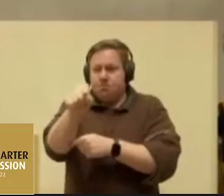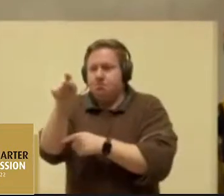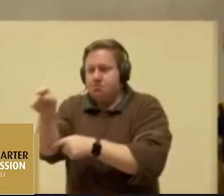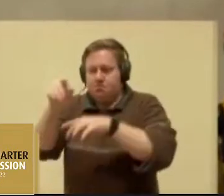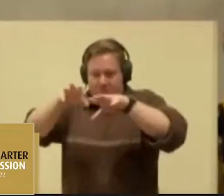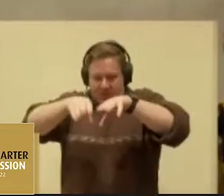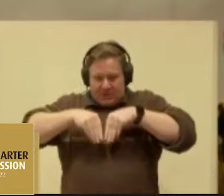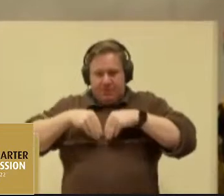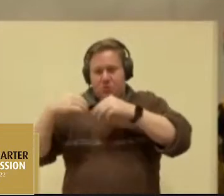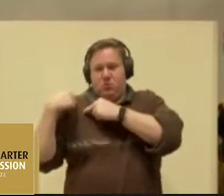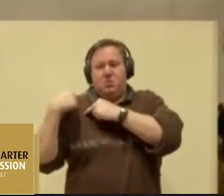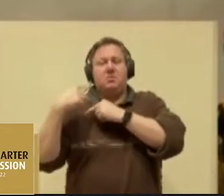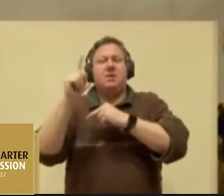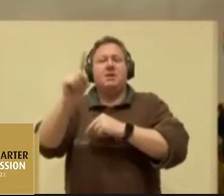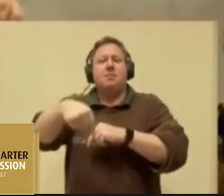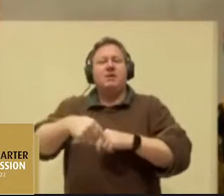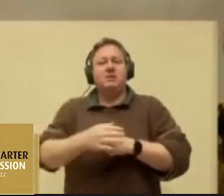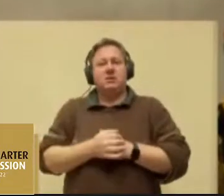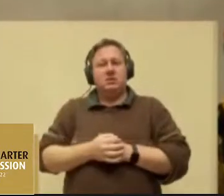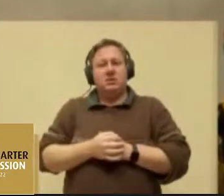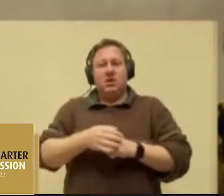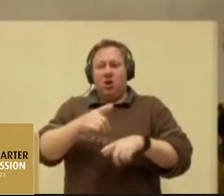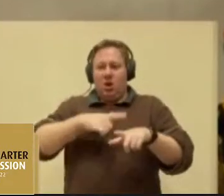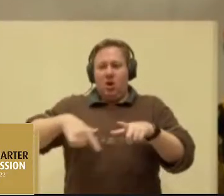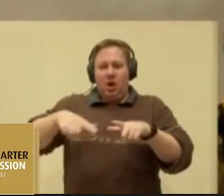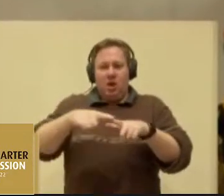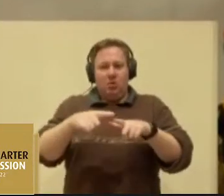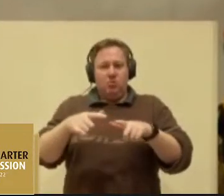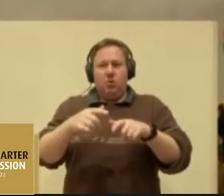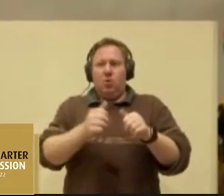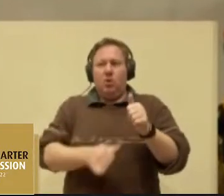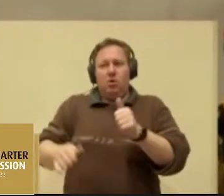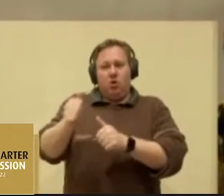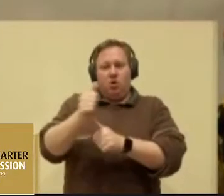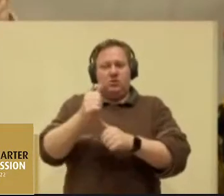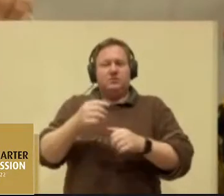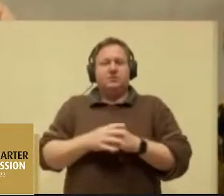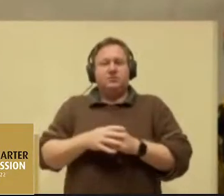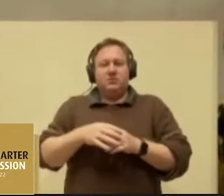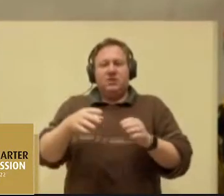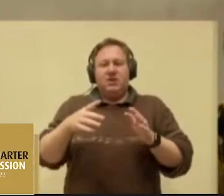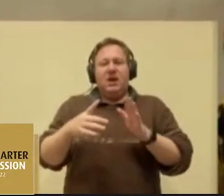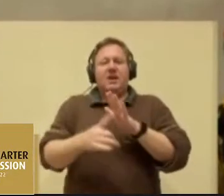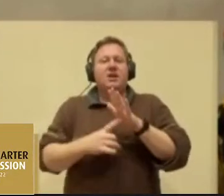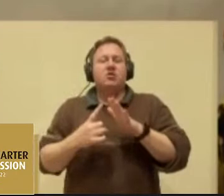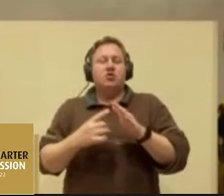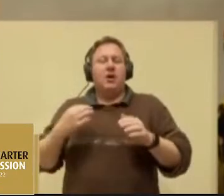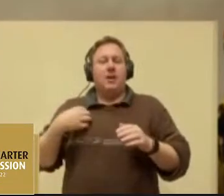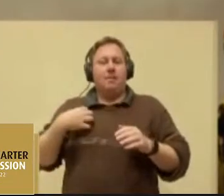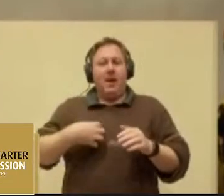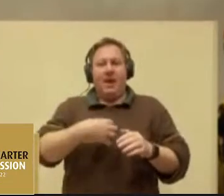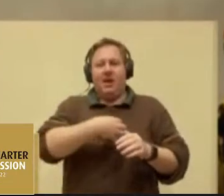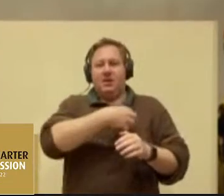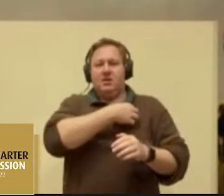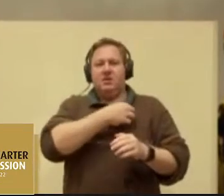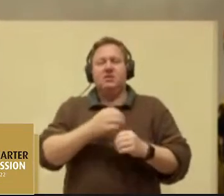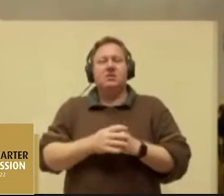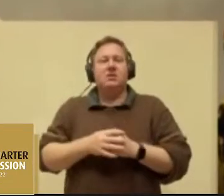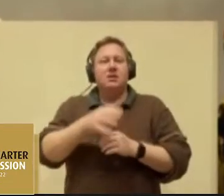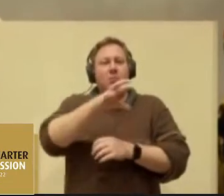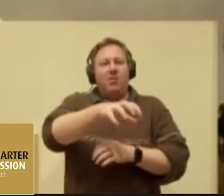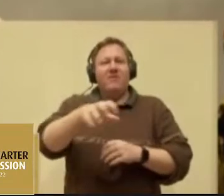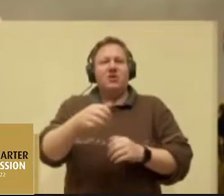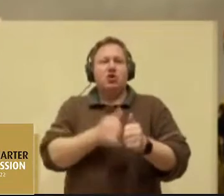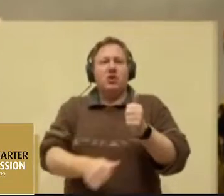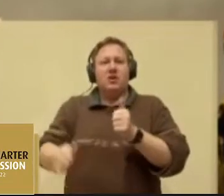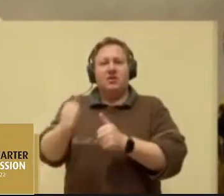local authorities district mayors as well as provincial executives